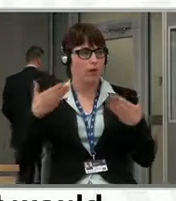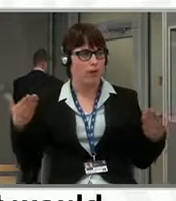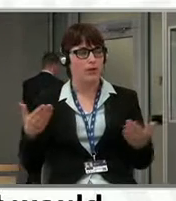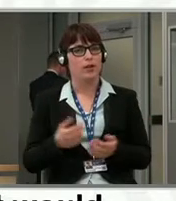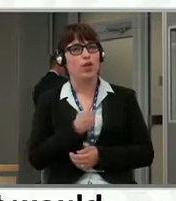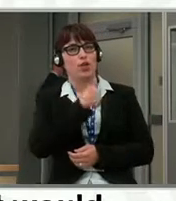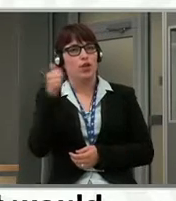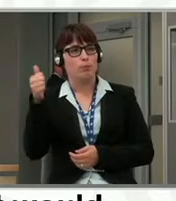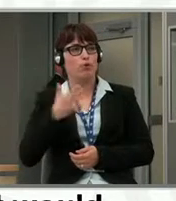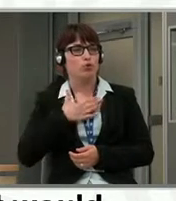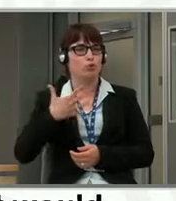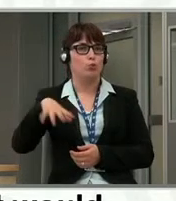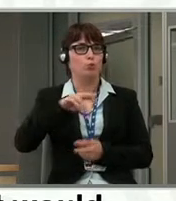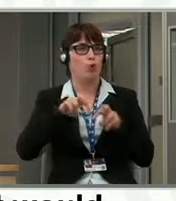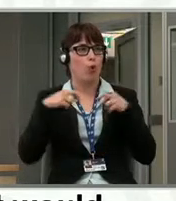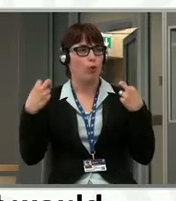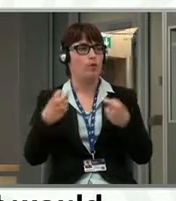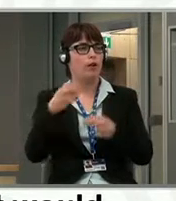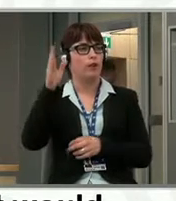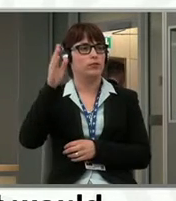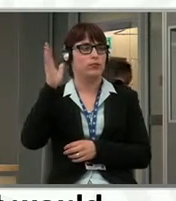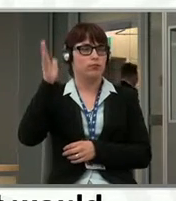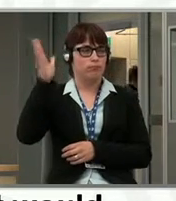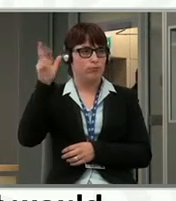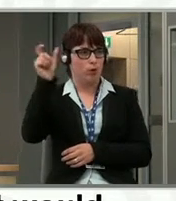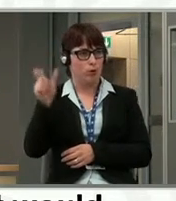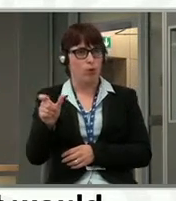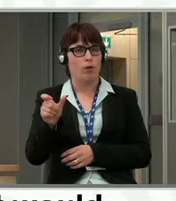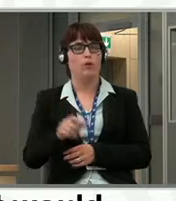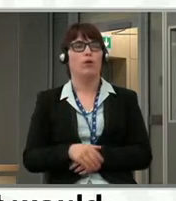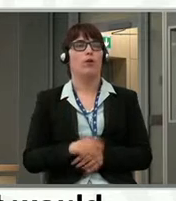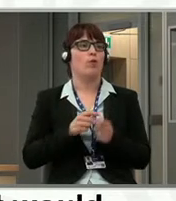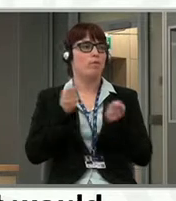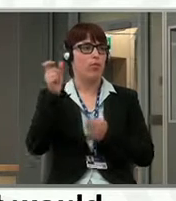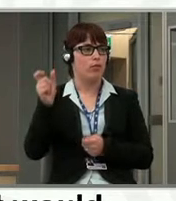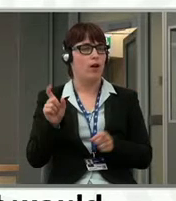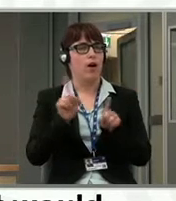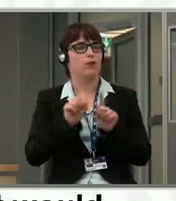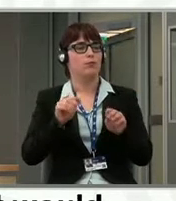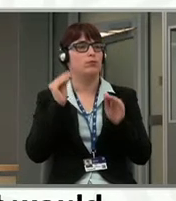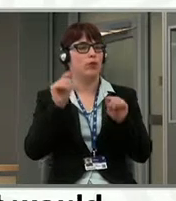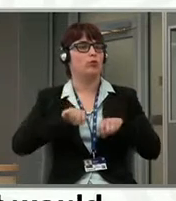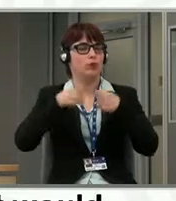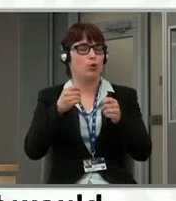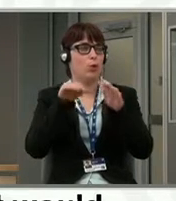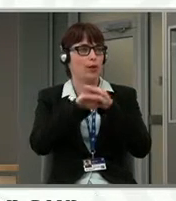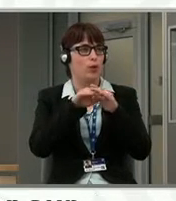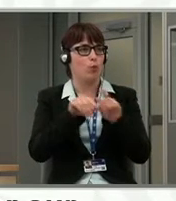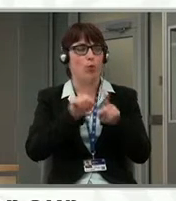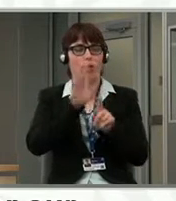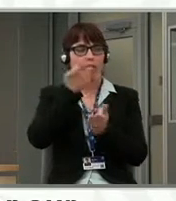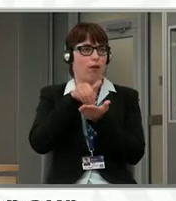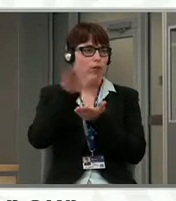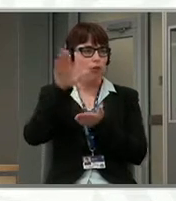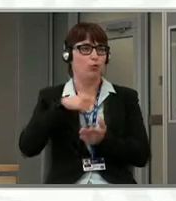add, I would like to express my gratitude for our panelists,